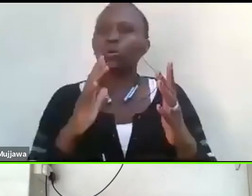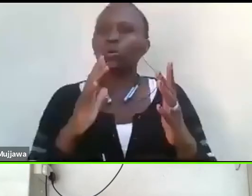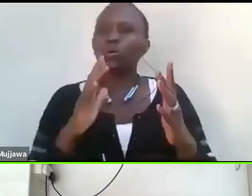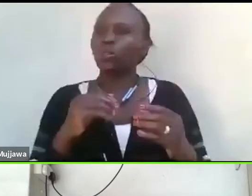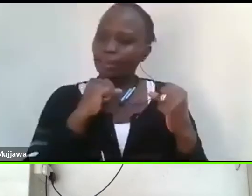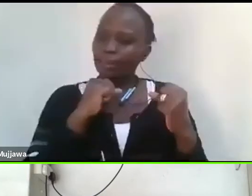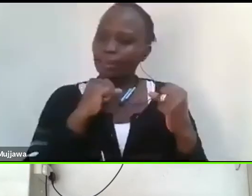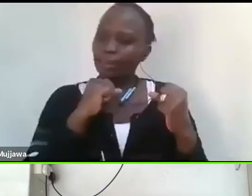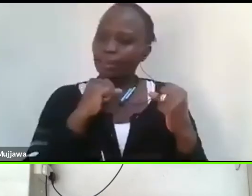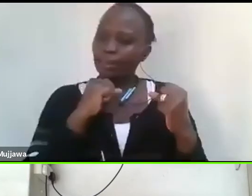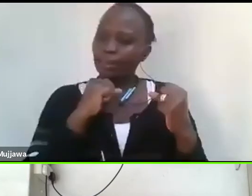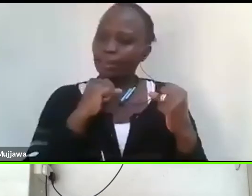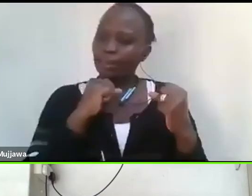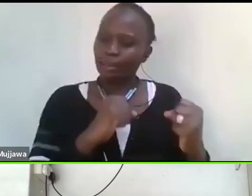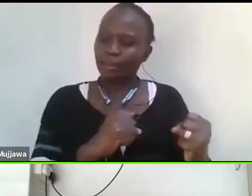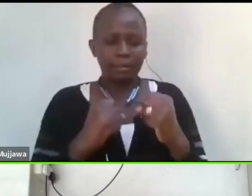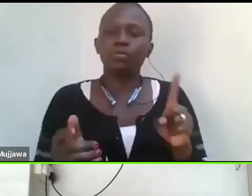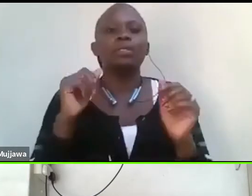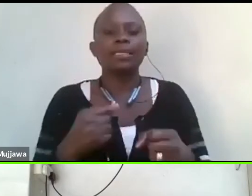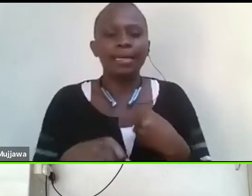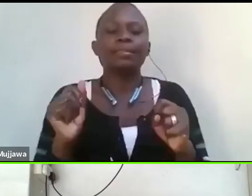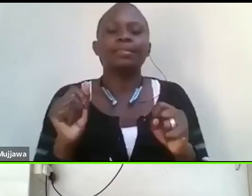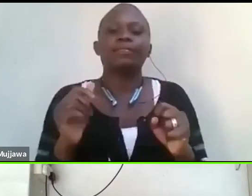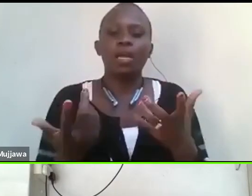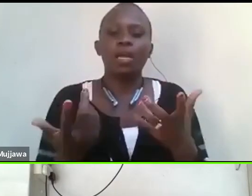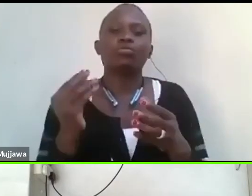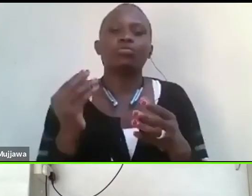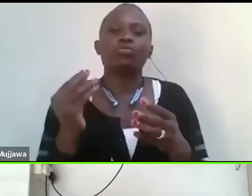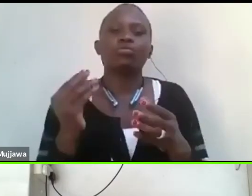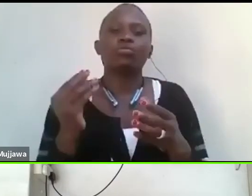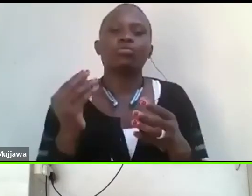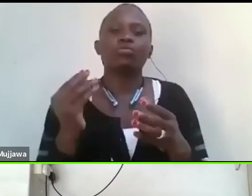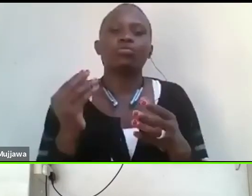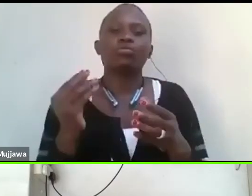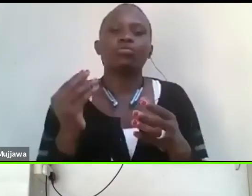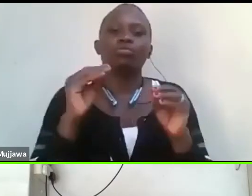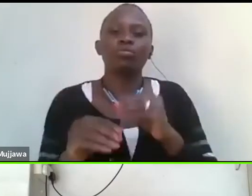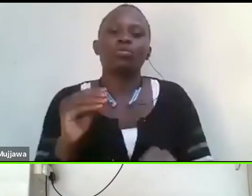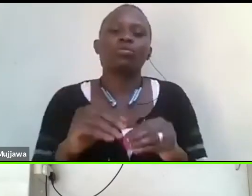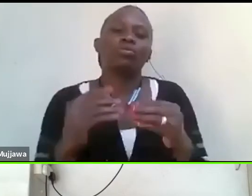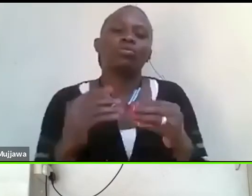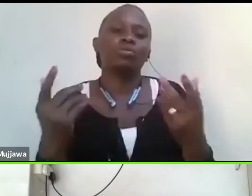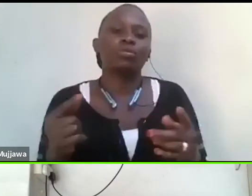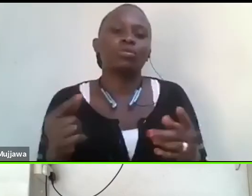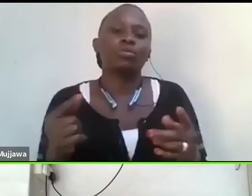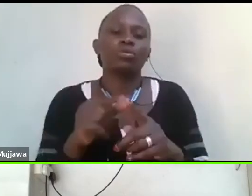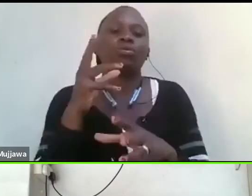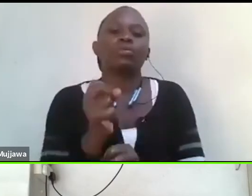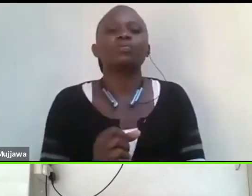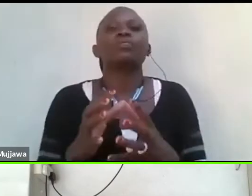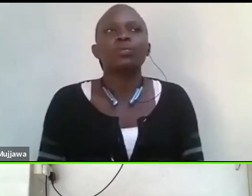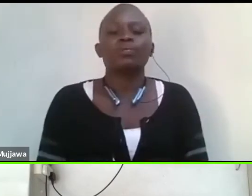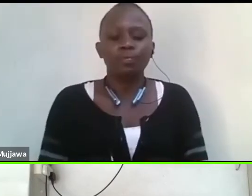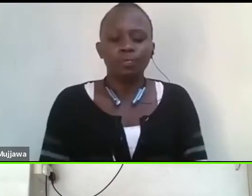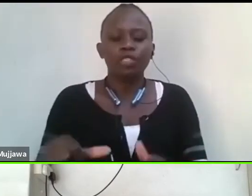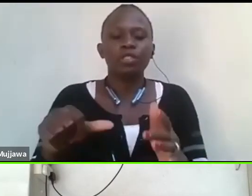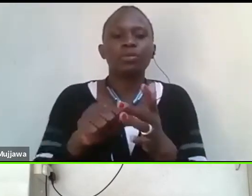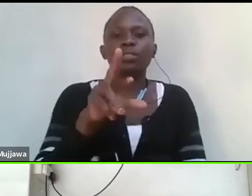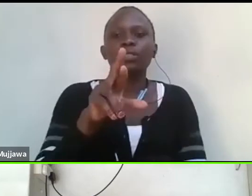also be active in terms of contribution to the organization growth. Then risk management, you know, when you